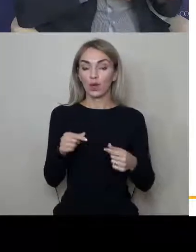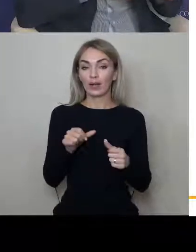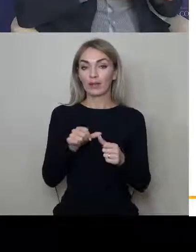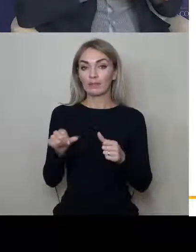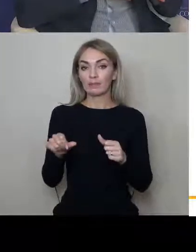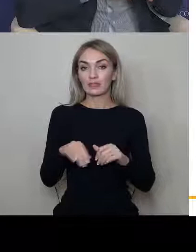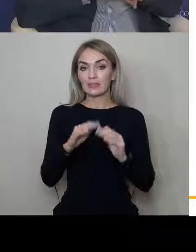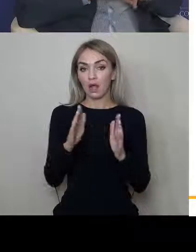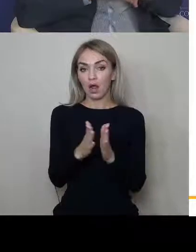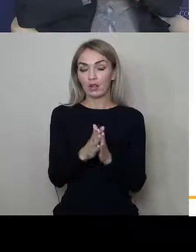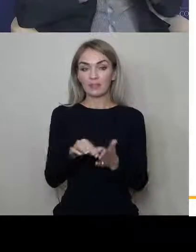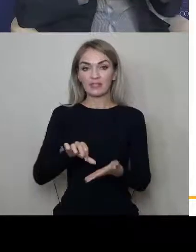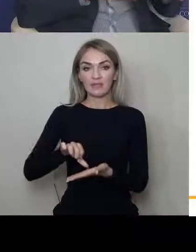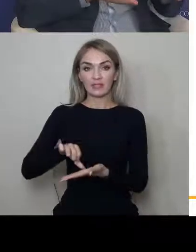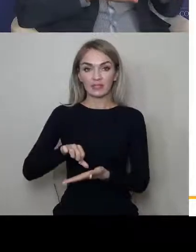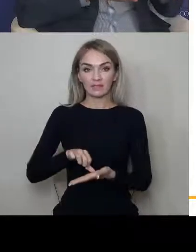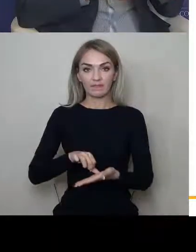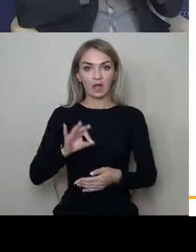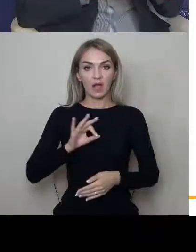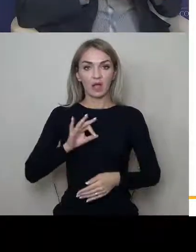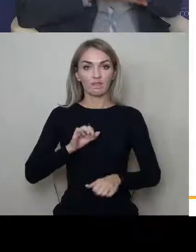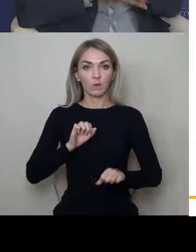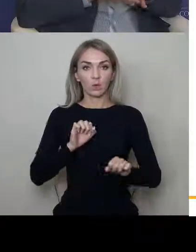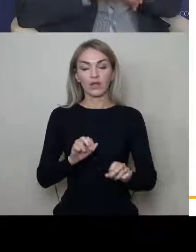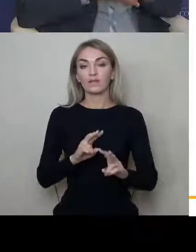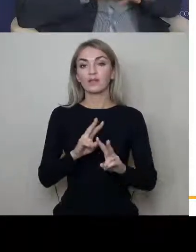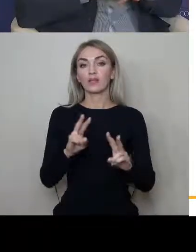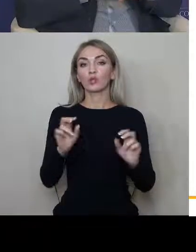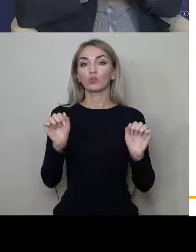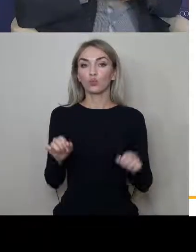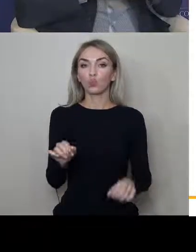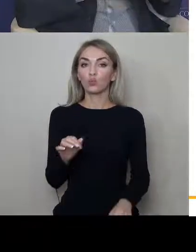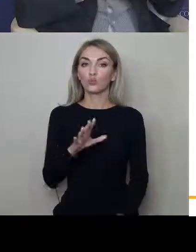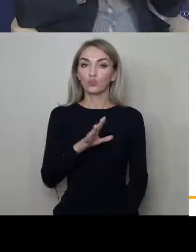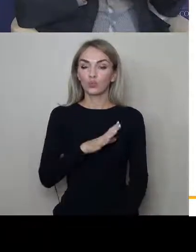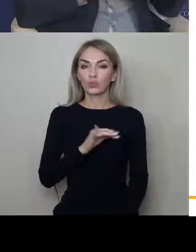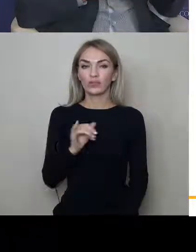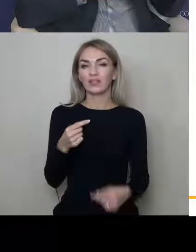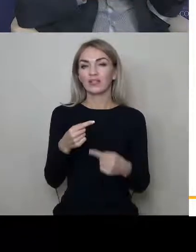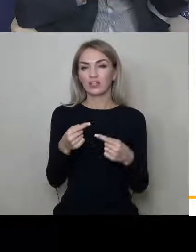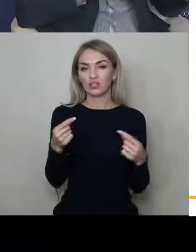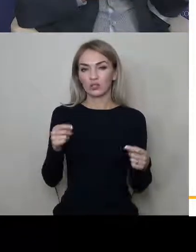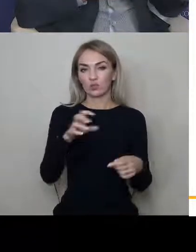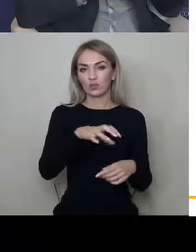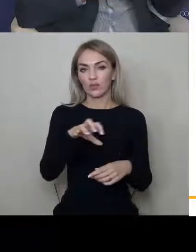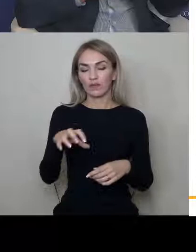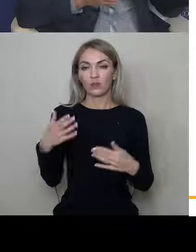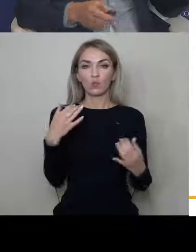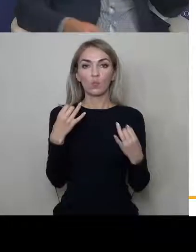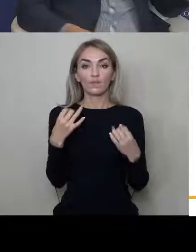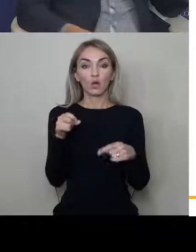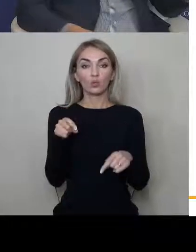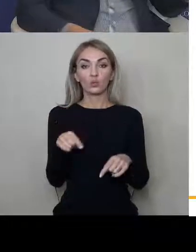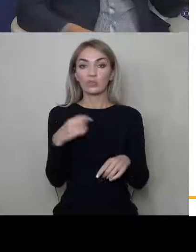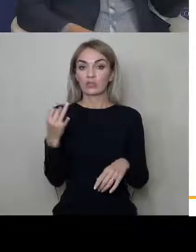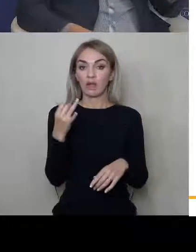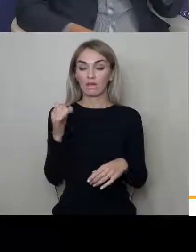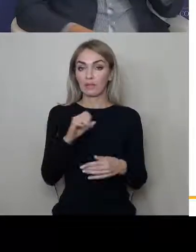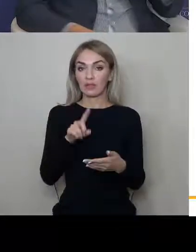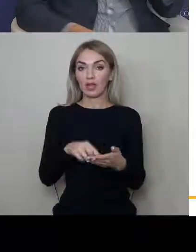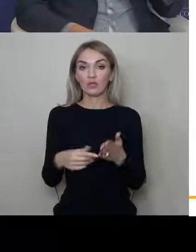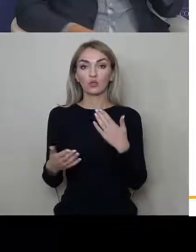election disputes, apart from the lawyers that should be there and other subjects